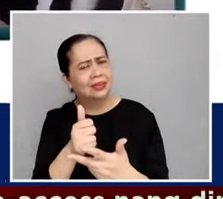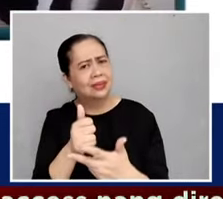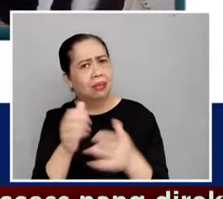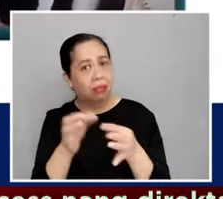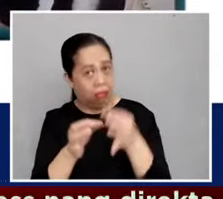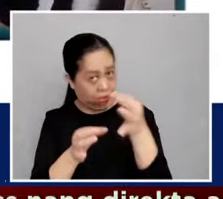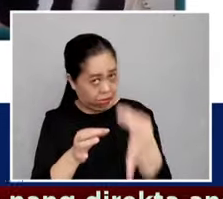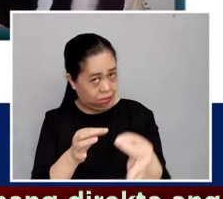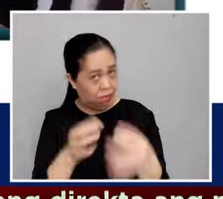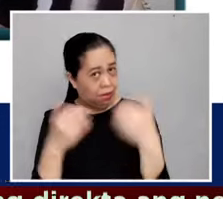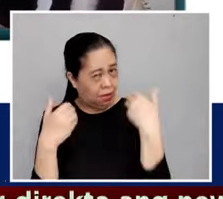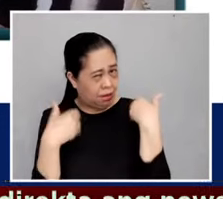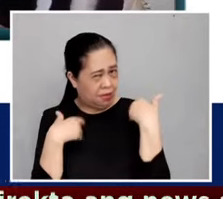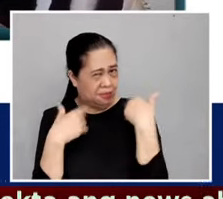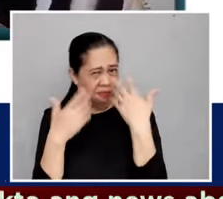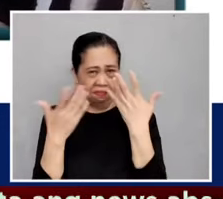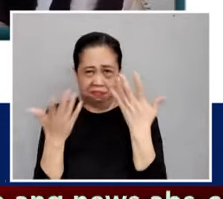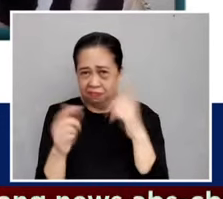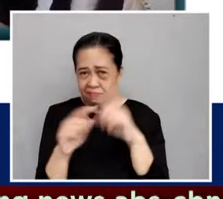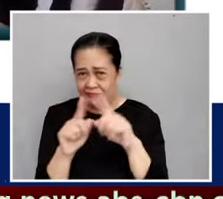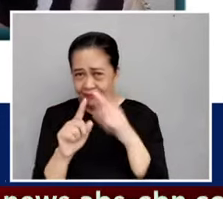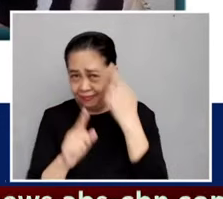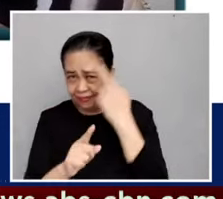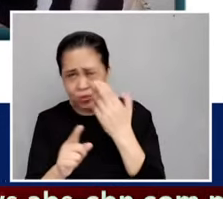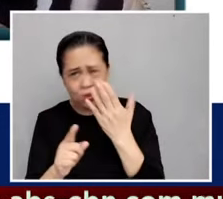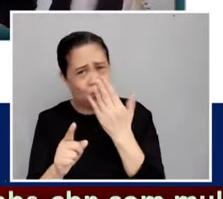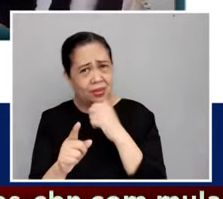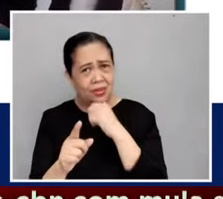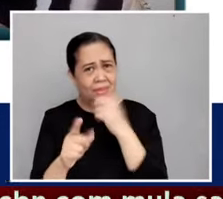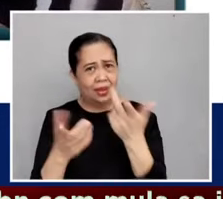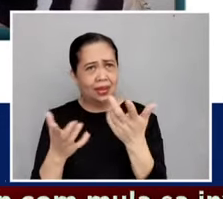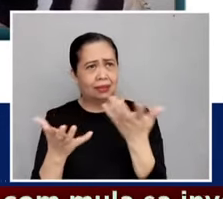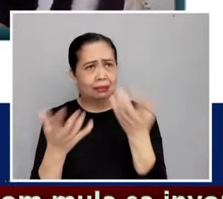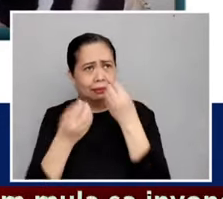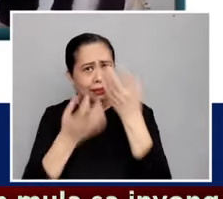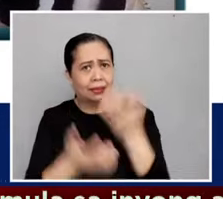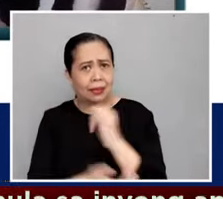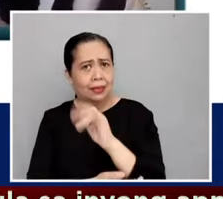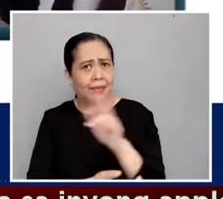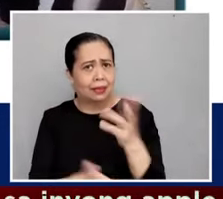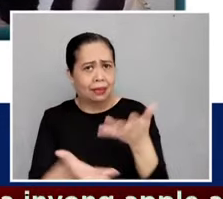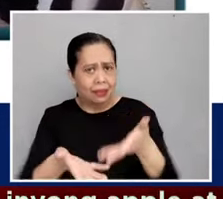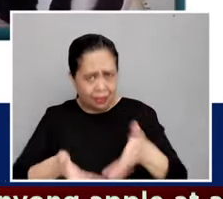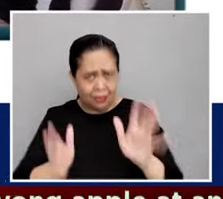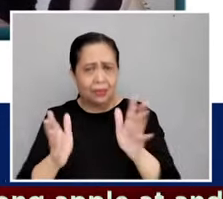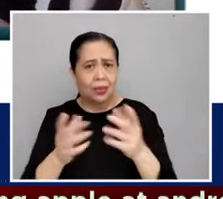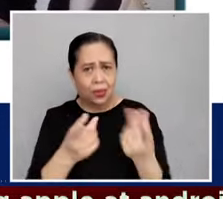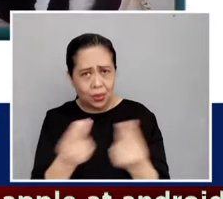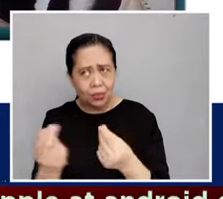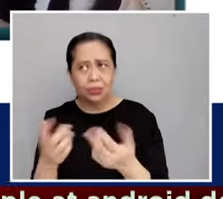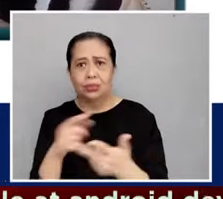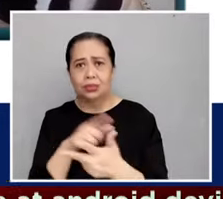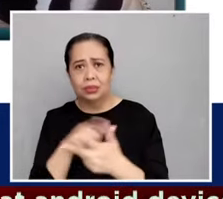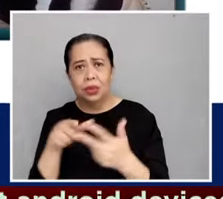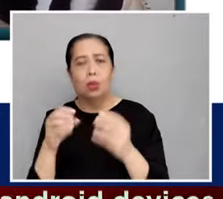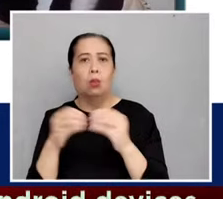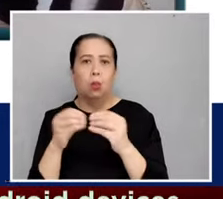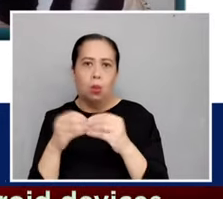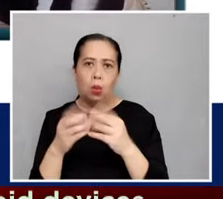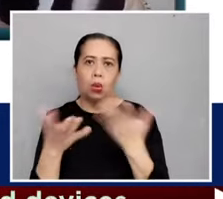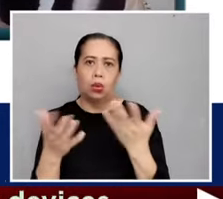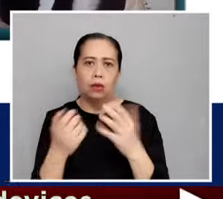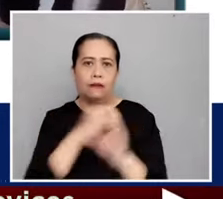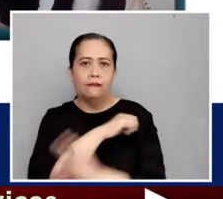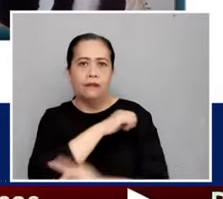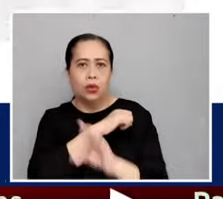it for some underlying reason? Why don't they already let IRR go? And let it out so that more foreign direct